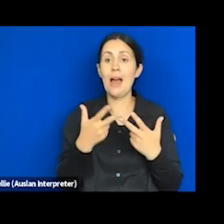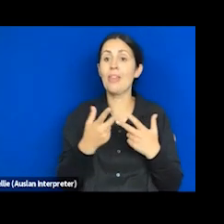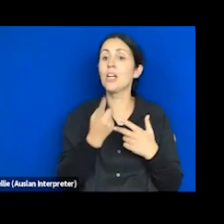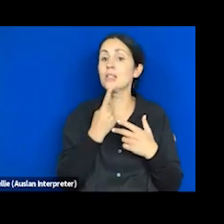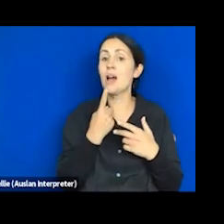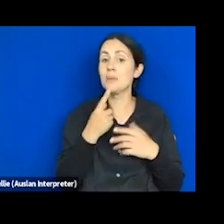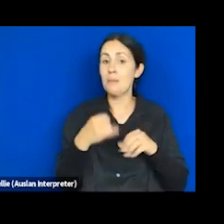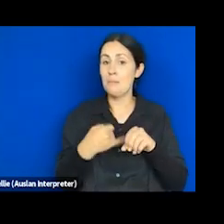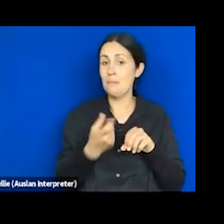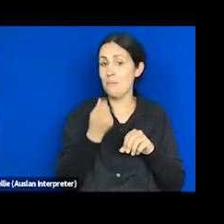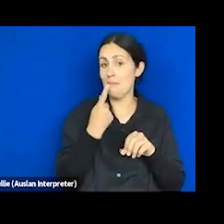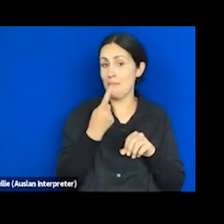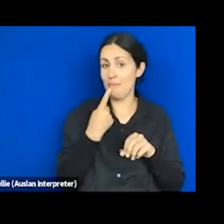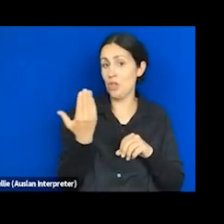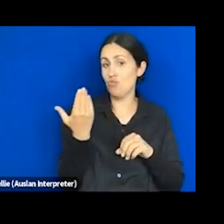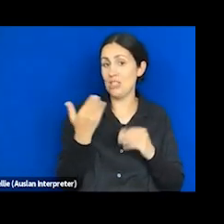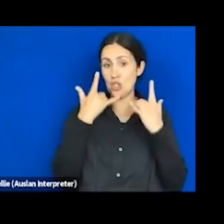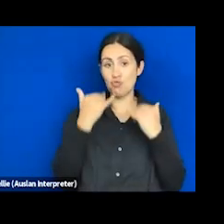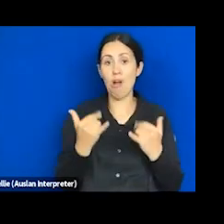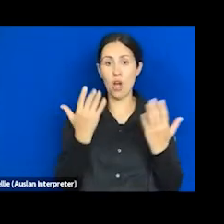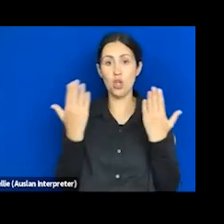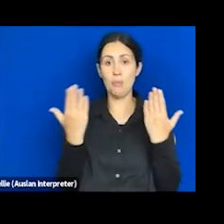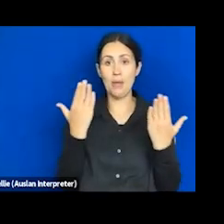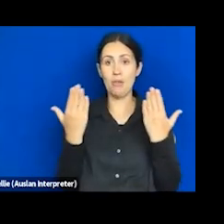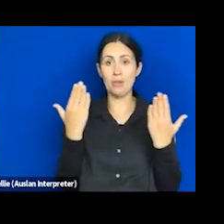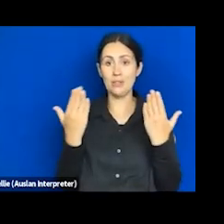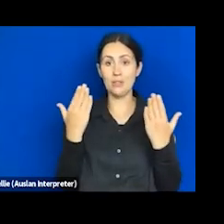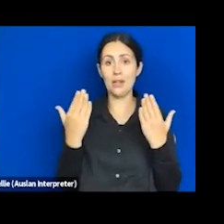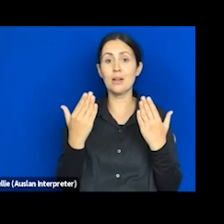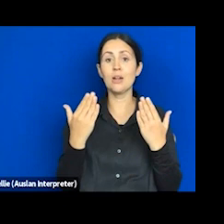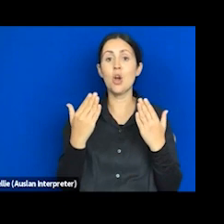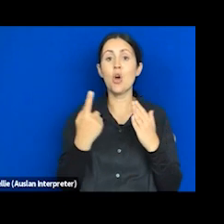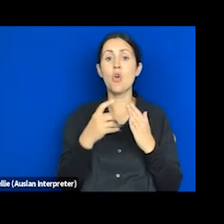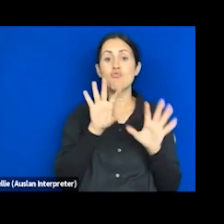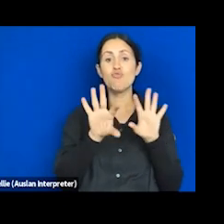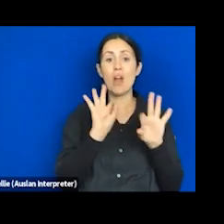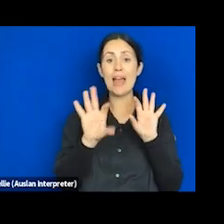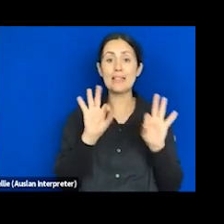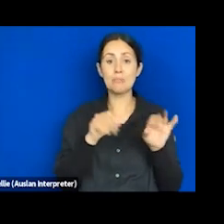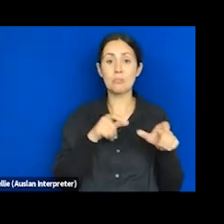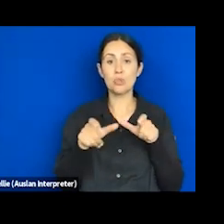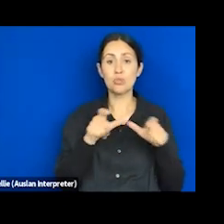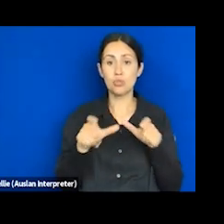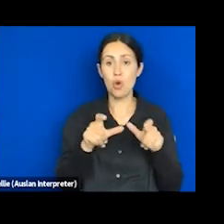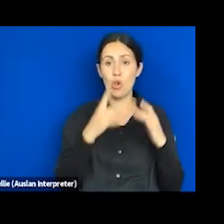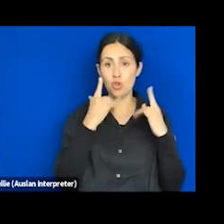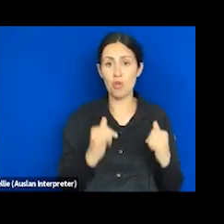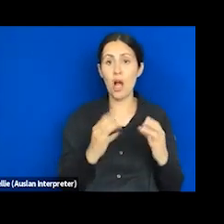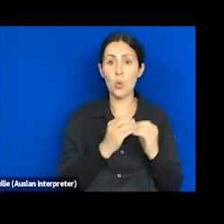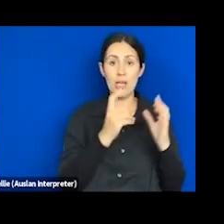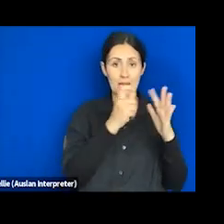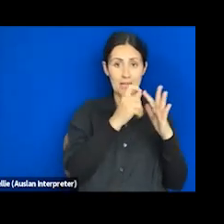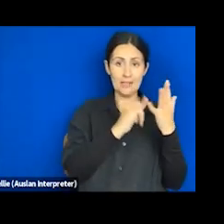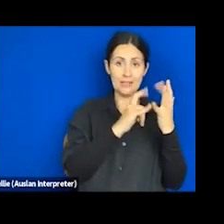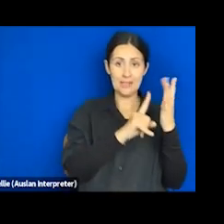work, our recent trial was a comparison, a double-blind randomized controlled trial comparing psilocybin therapy with 6 weeks